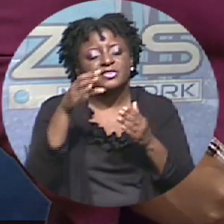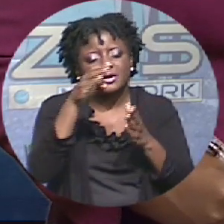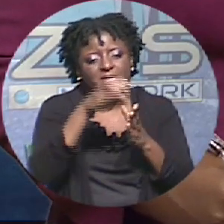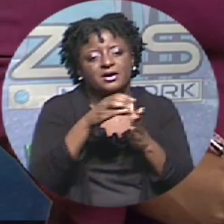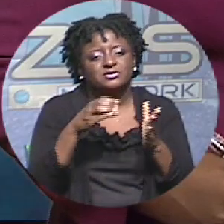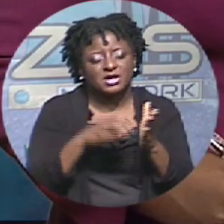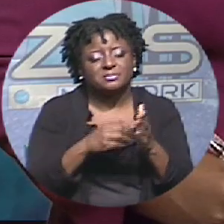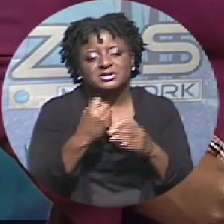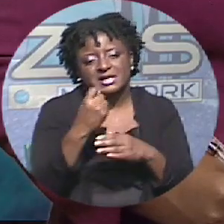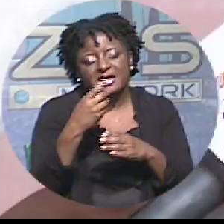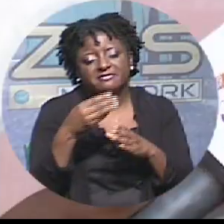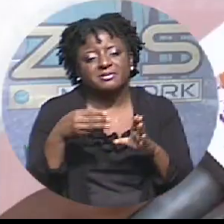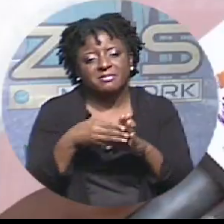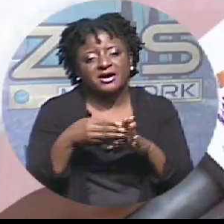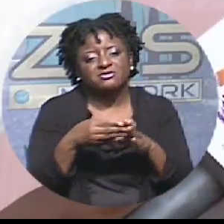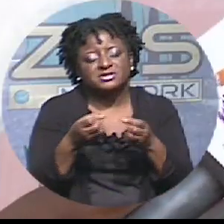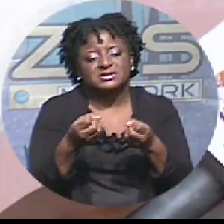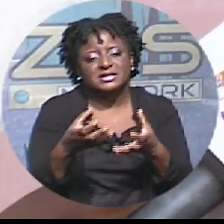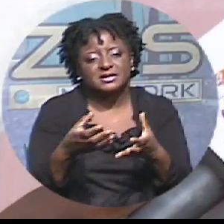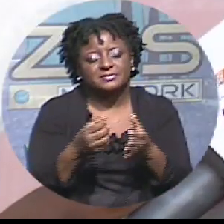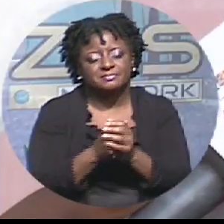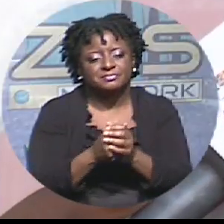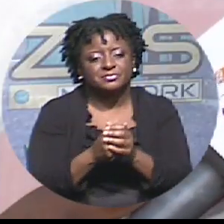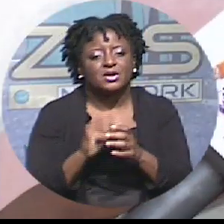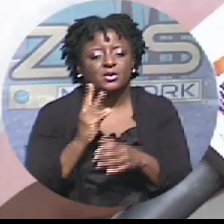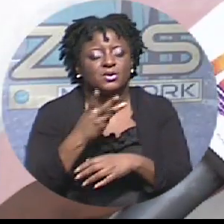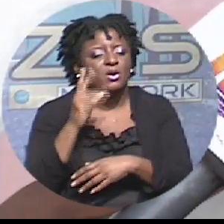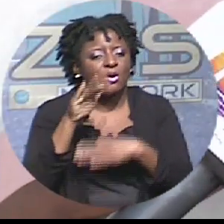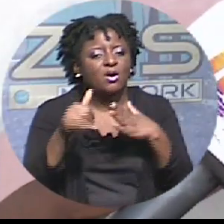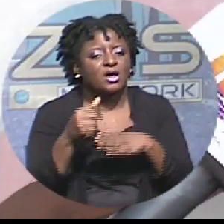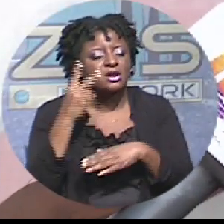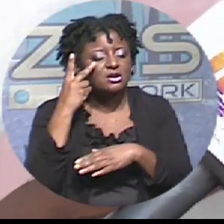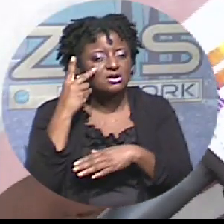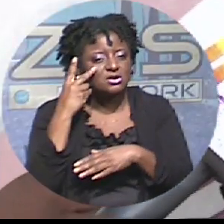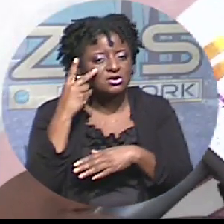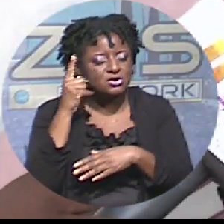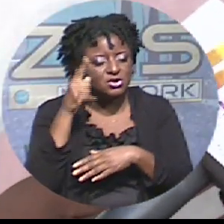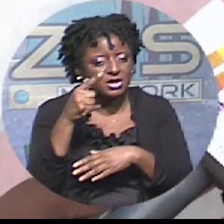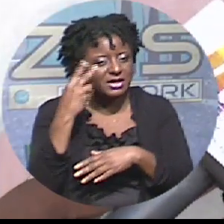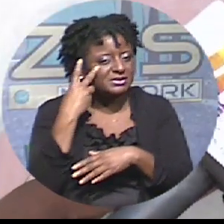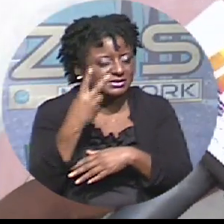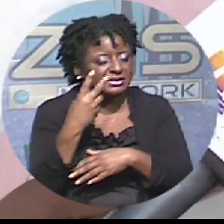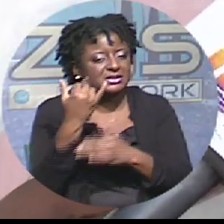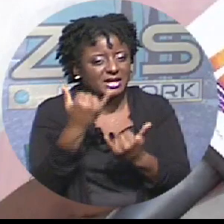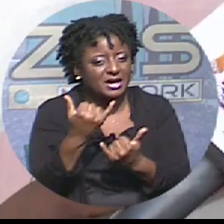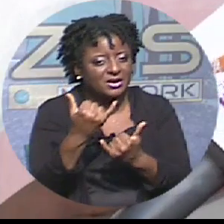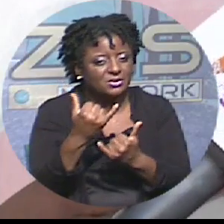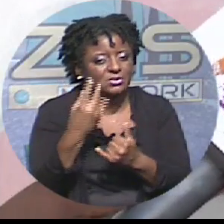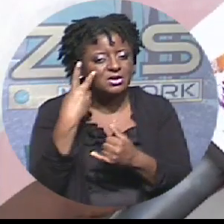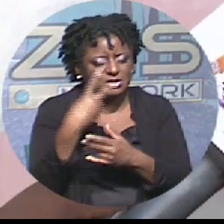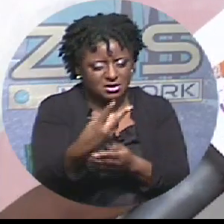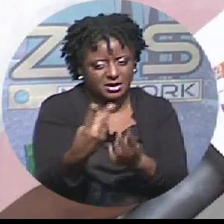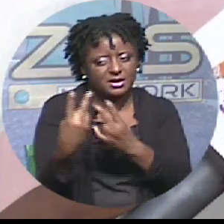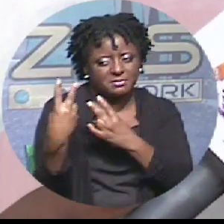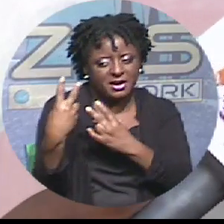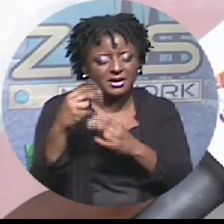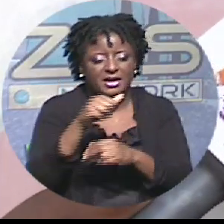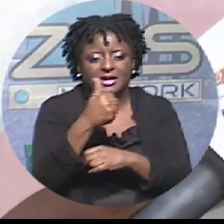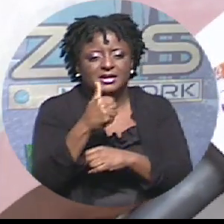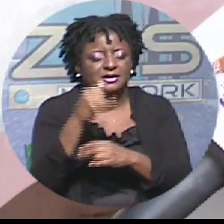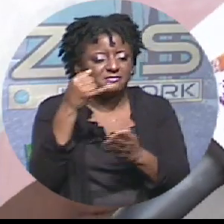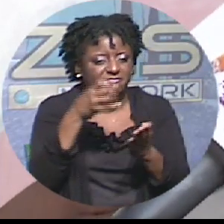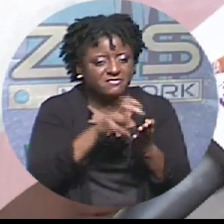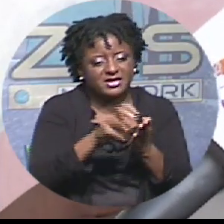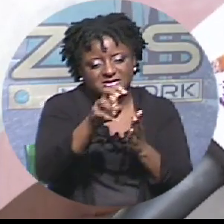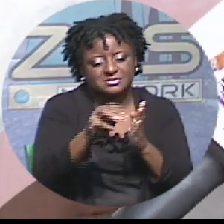States. We can all look now and see in hindsight that any investment of this size